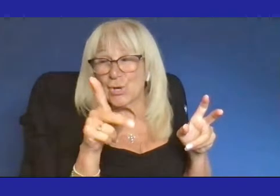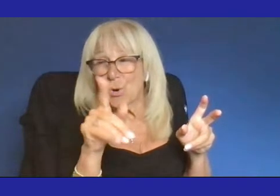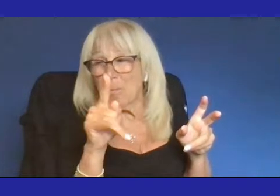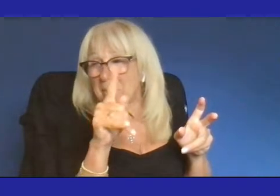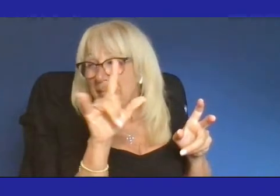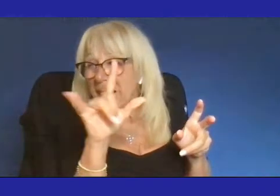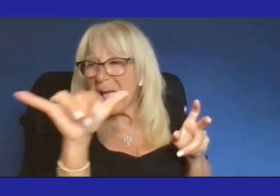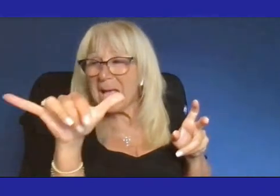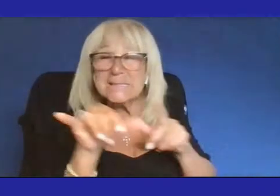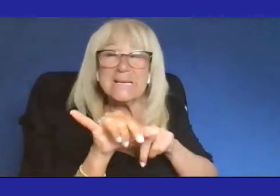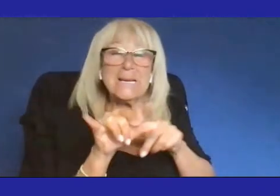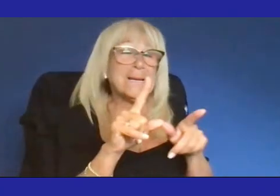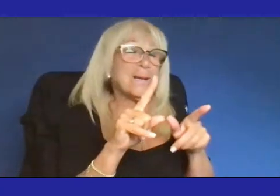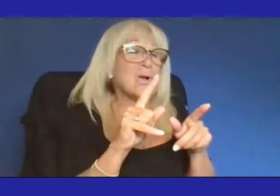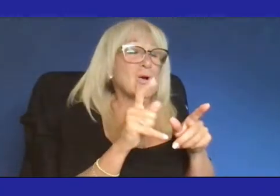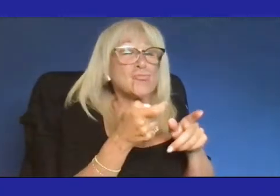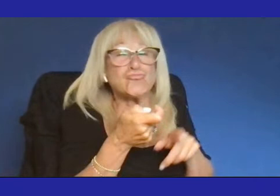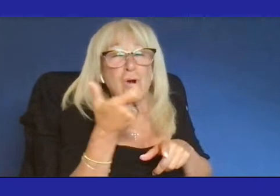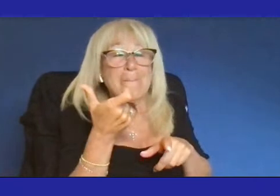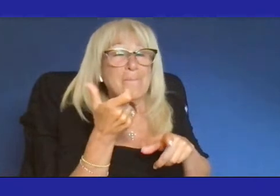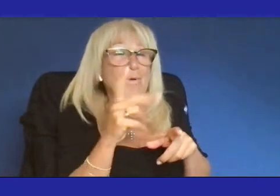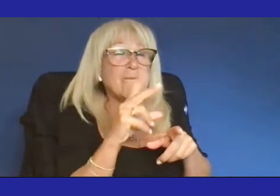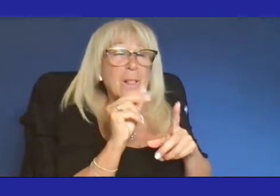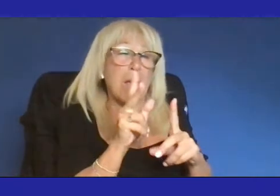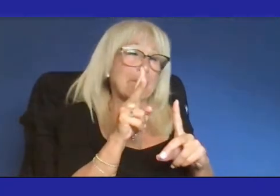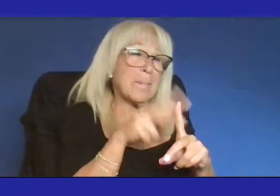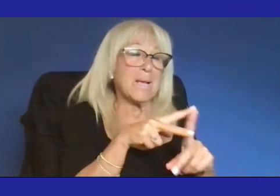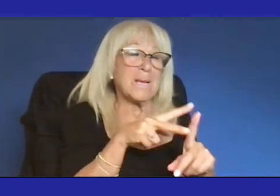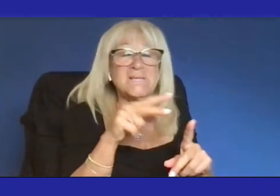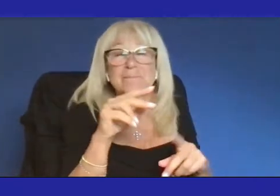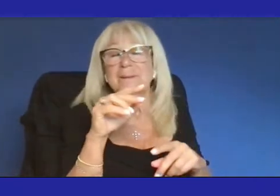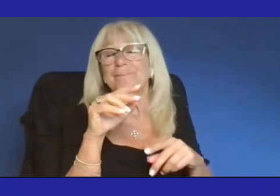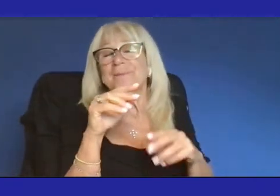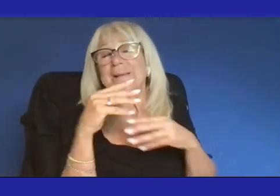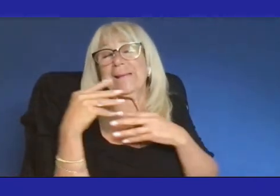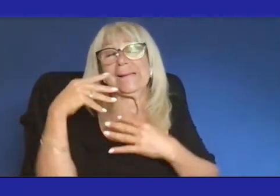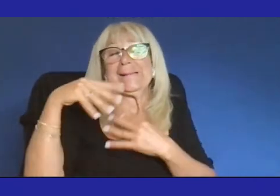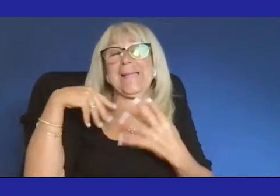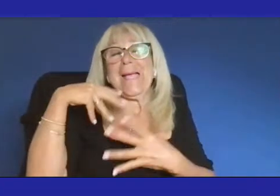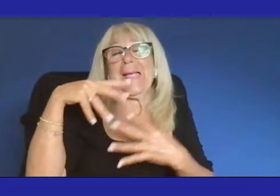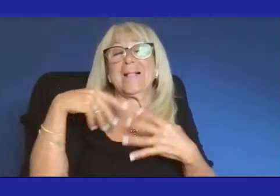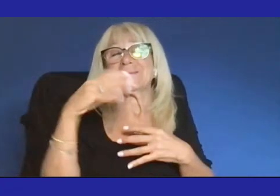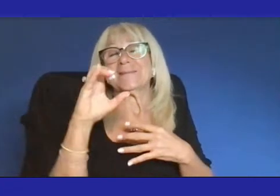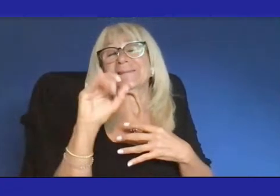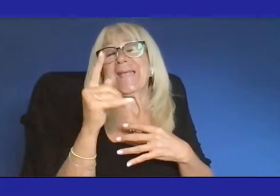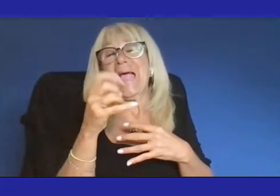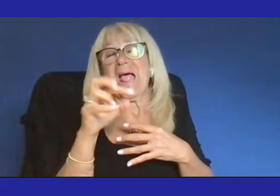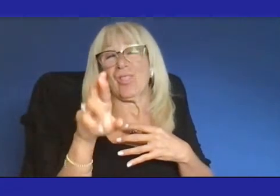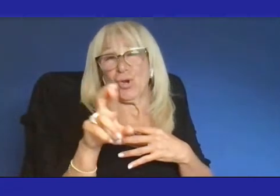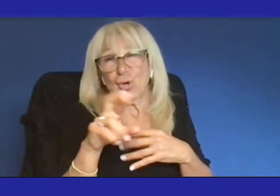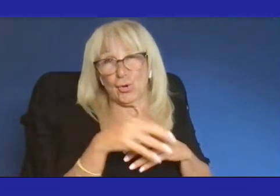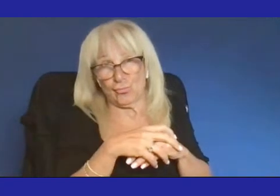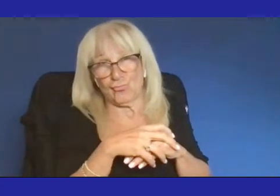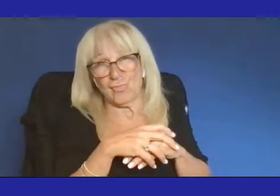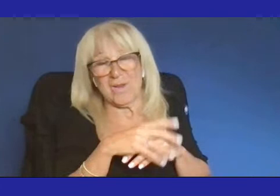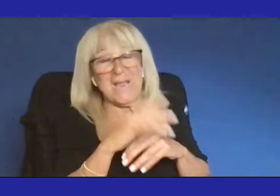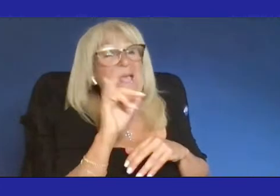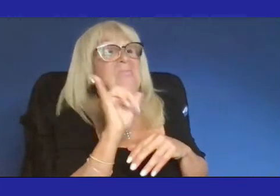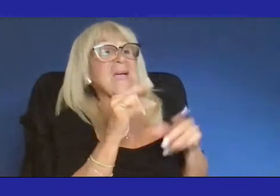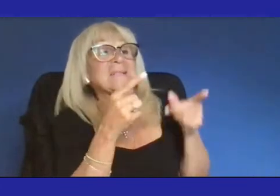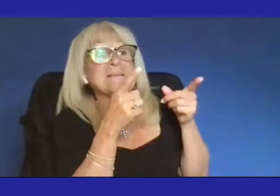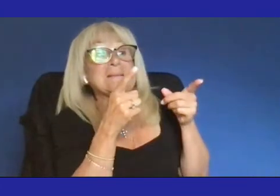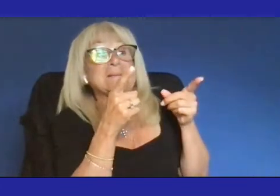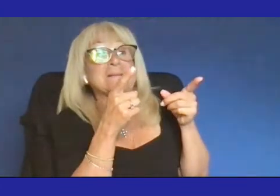a dialysis catheter. These are the non-fistula related access. So, And that's done in the surgical